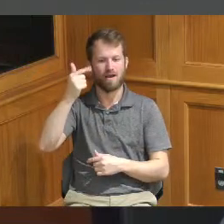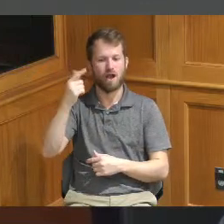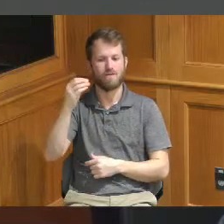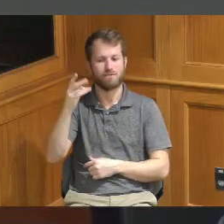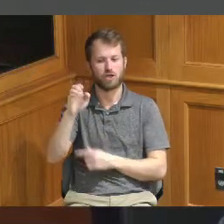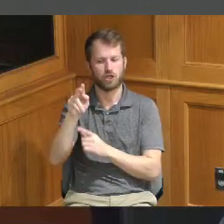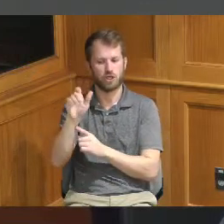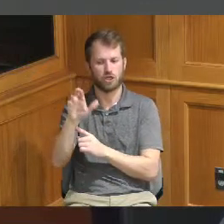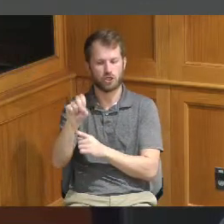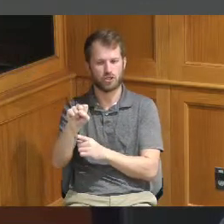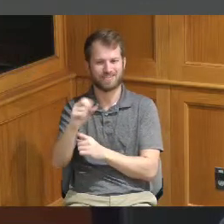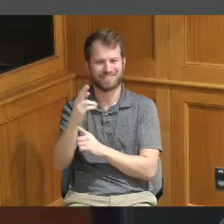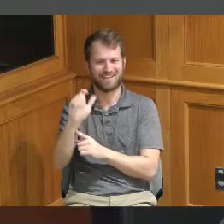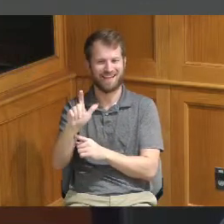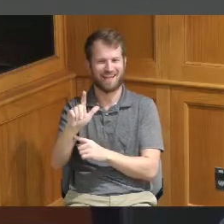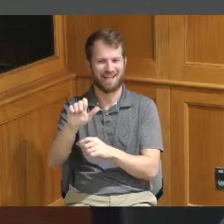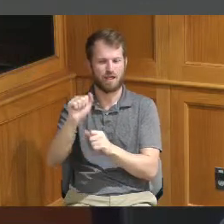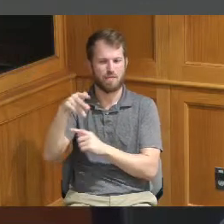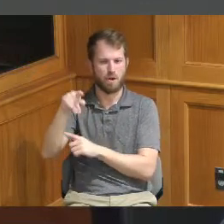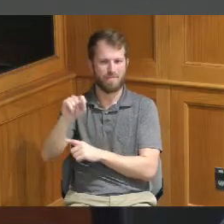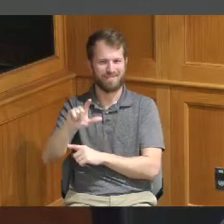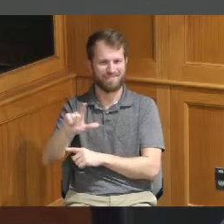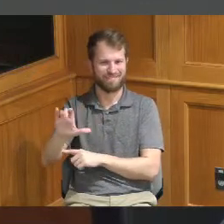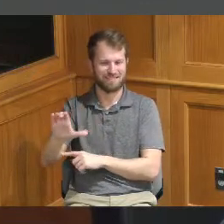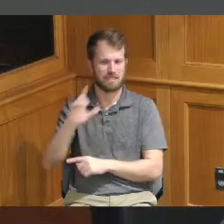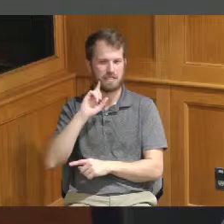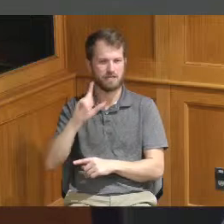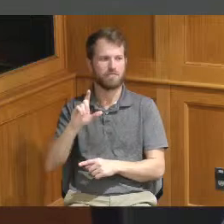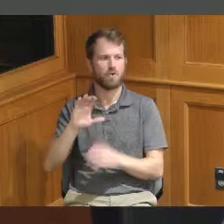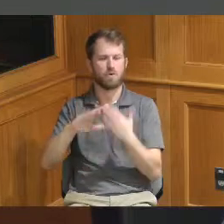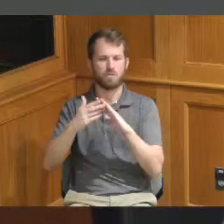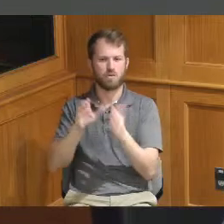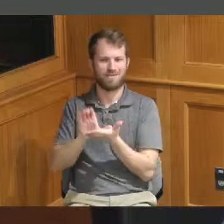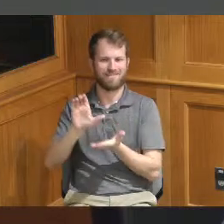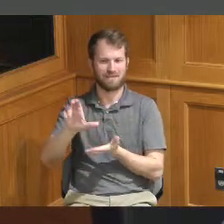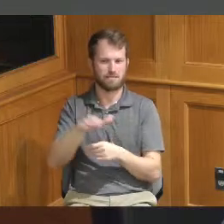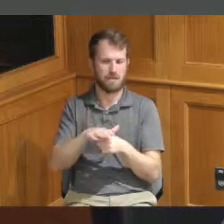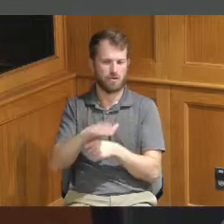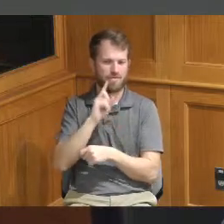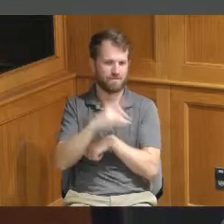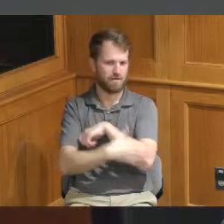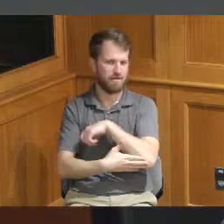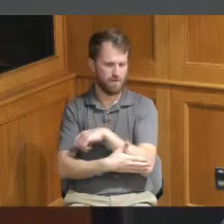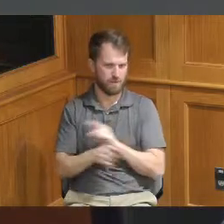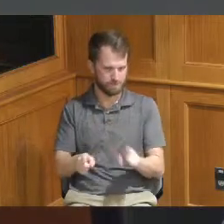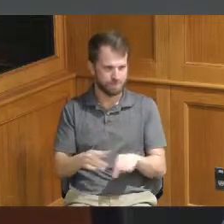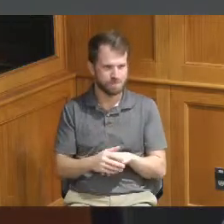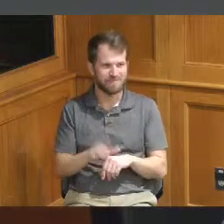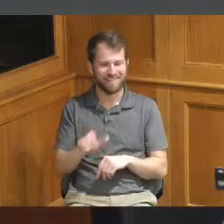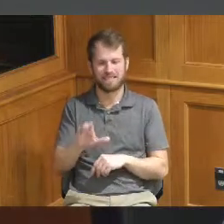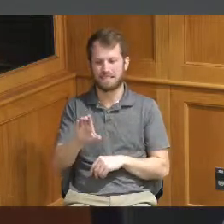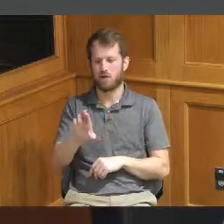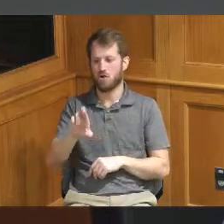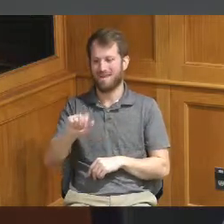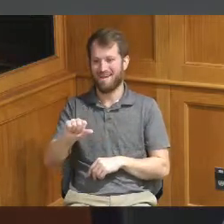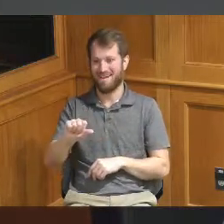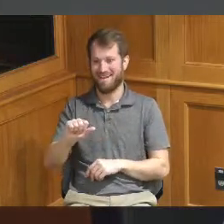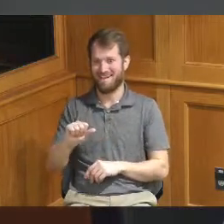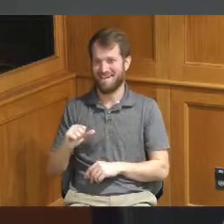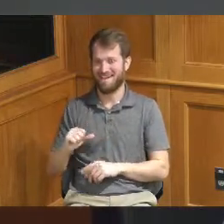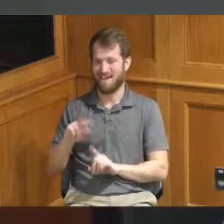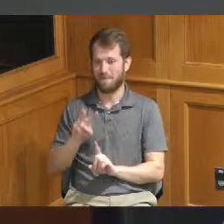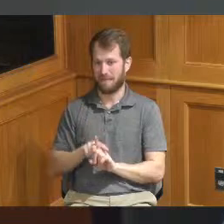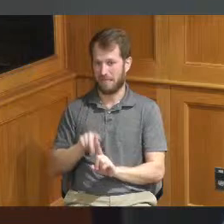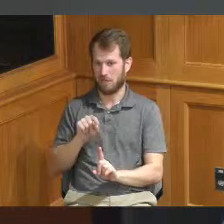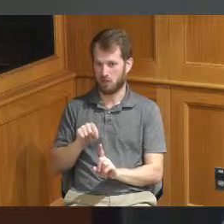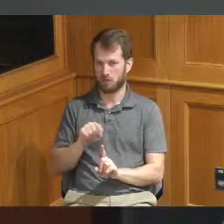LLC, making certain findings with respect to a community reinvestment area of the county. This is the CRA application that